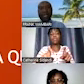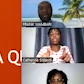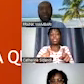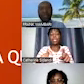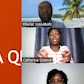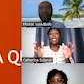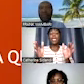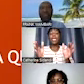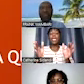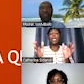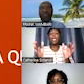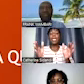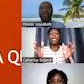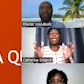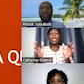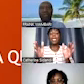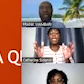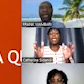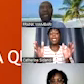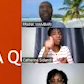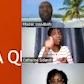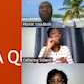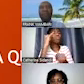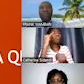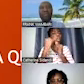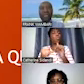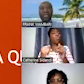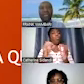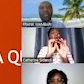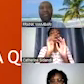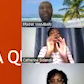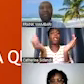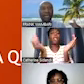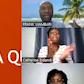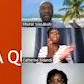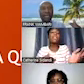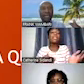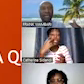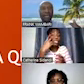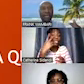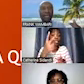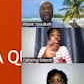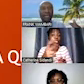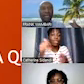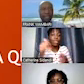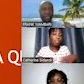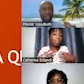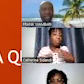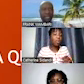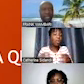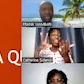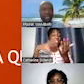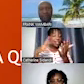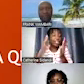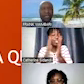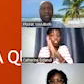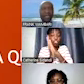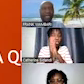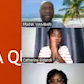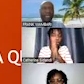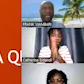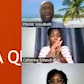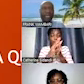world. I have seen some people here in UK, and I've read even stories in America and other developed